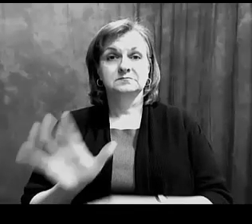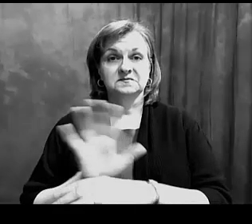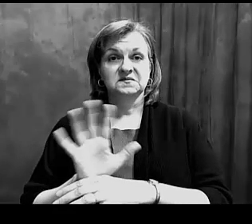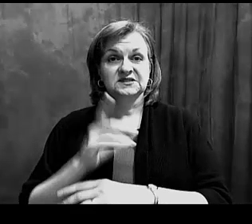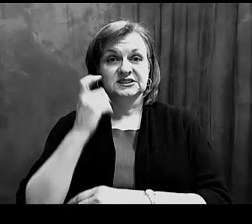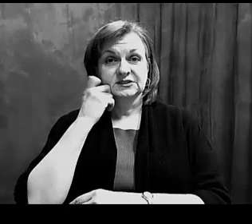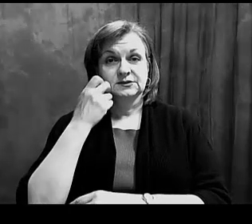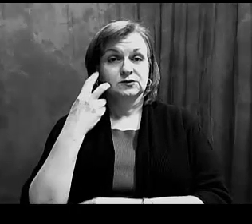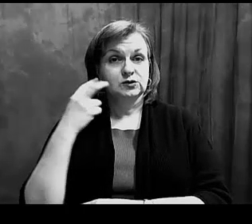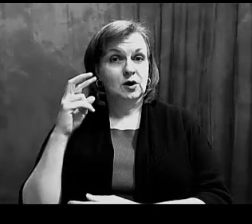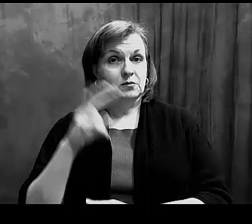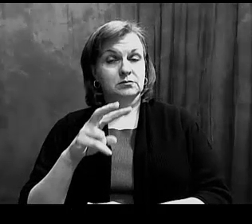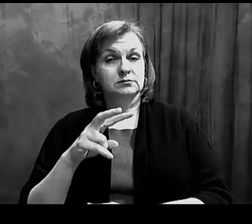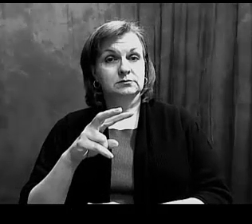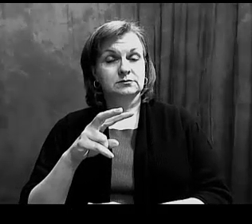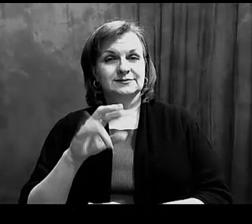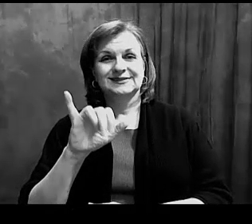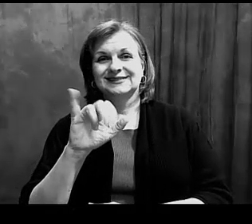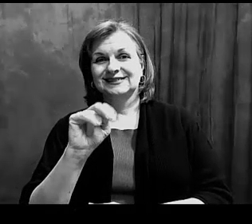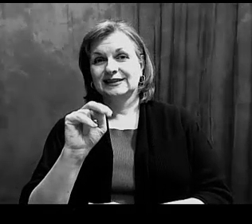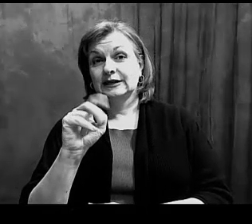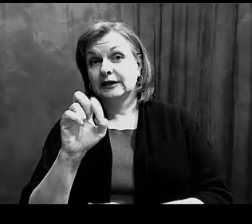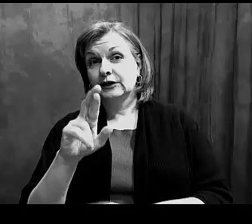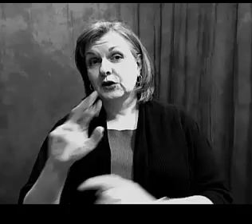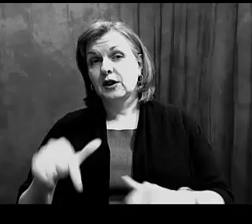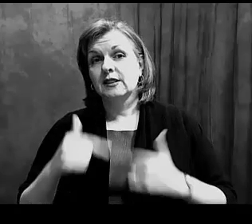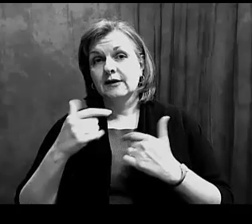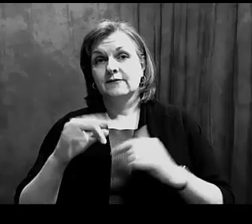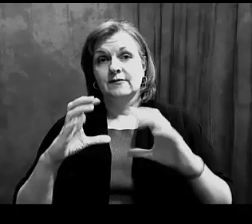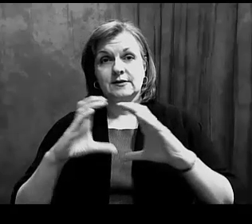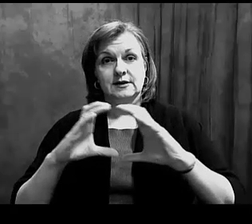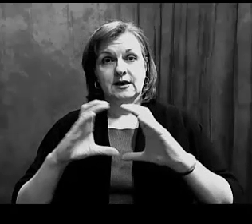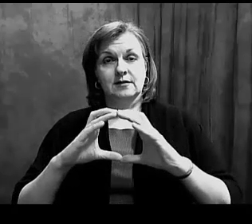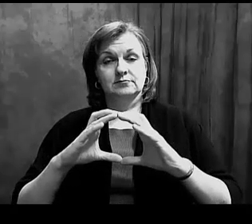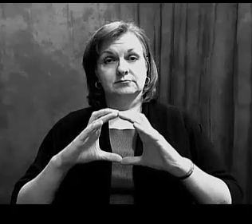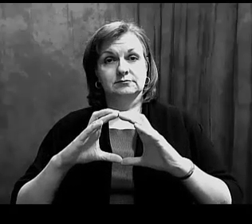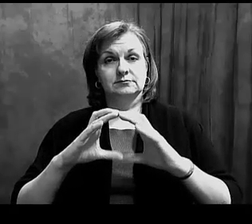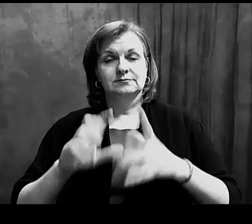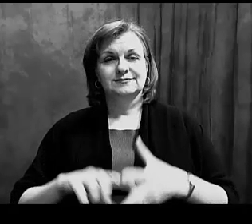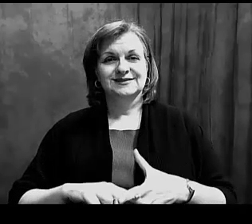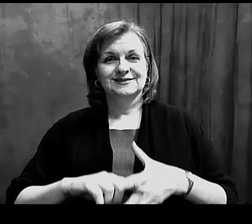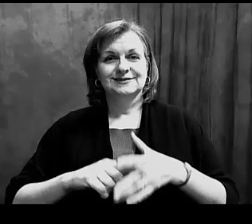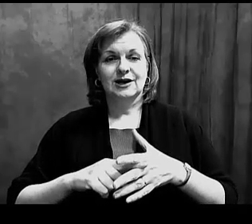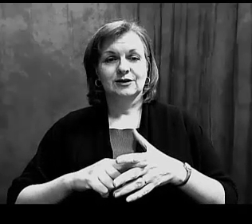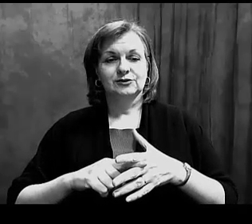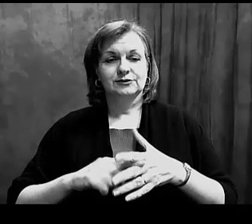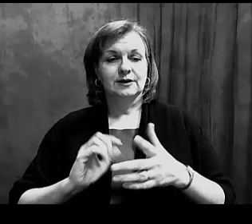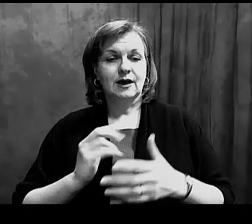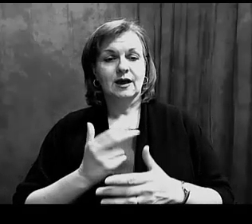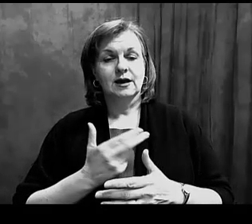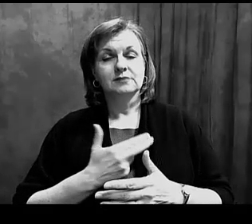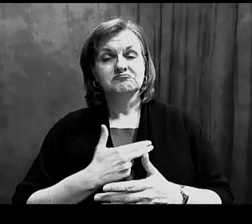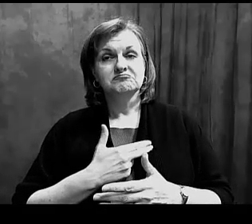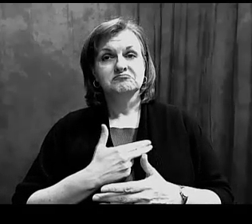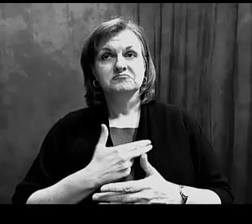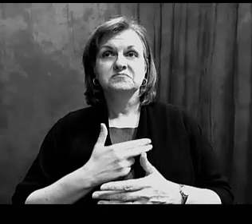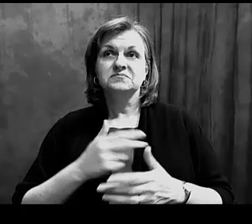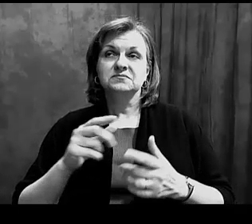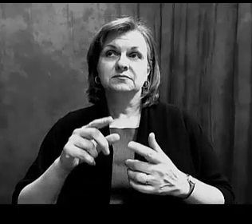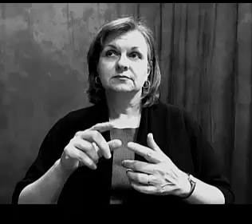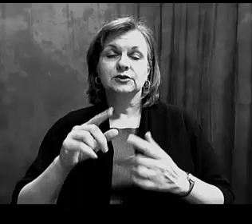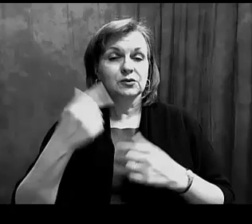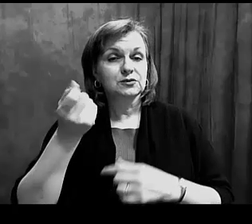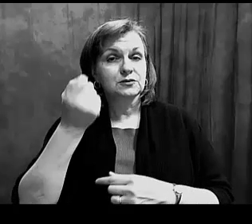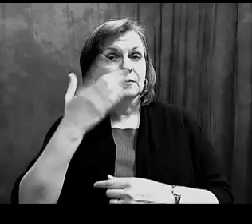video you just watched, The Inner Life of the Cell, starts us off on a journey to understand better what is